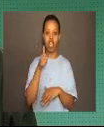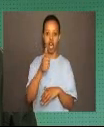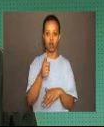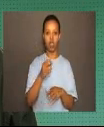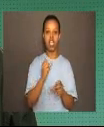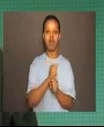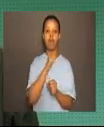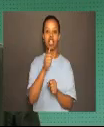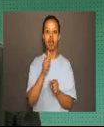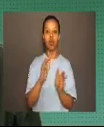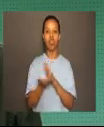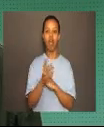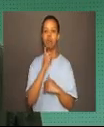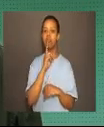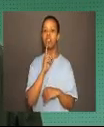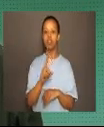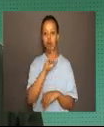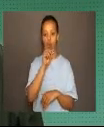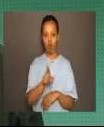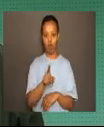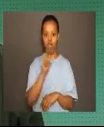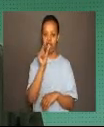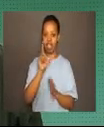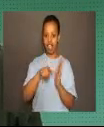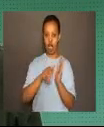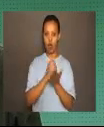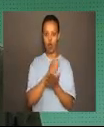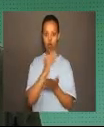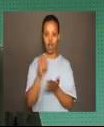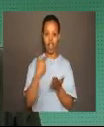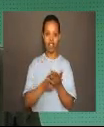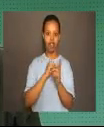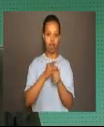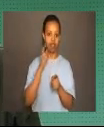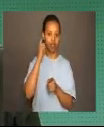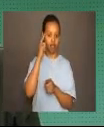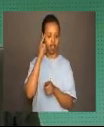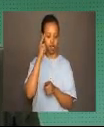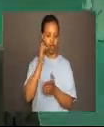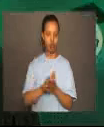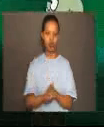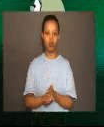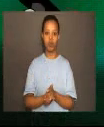themselves? Take a few minutes to think of the answer to this question.